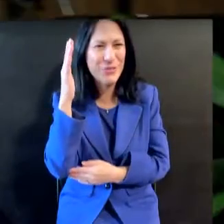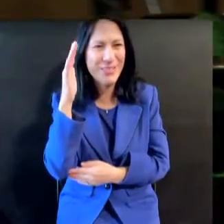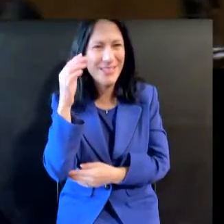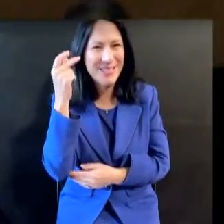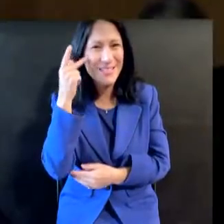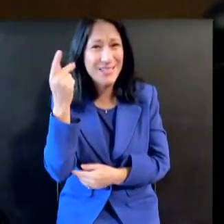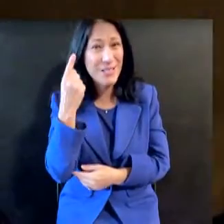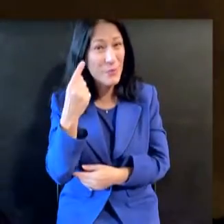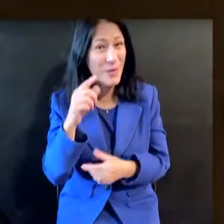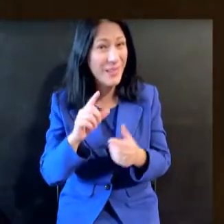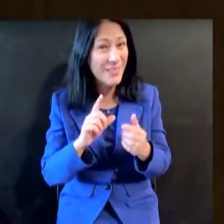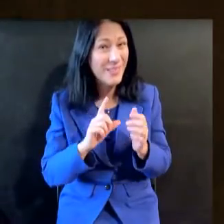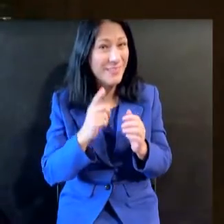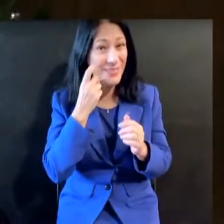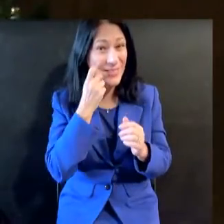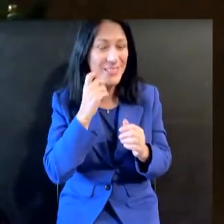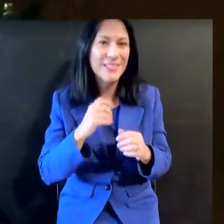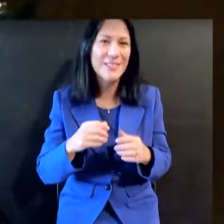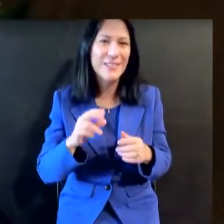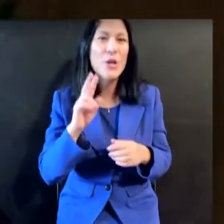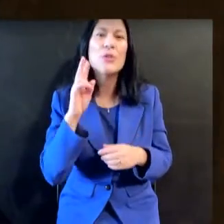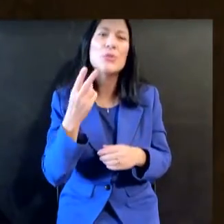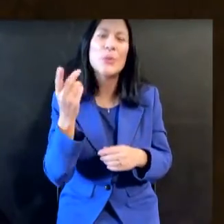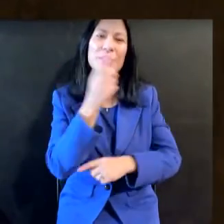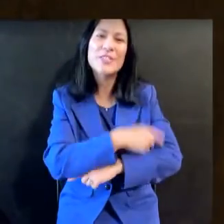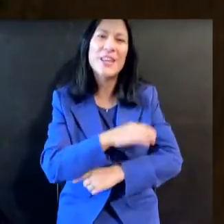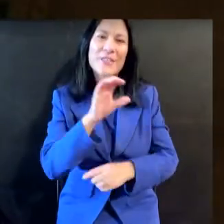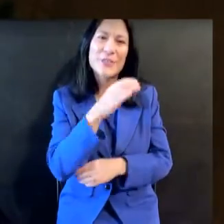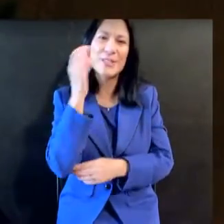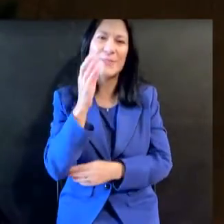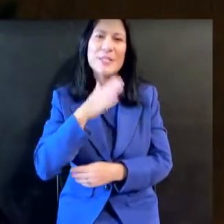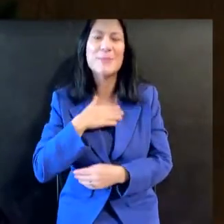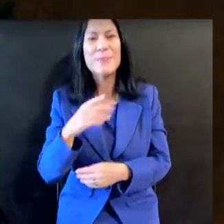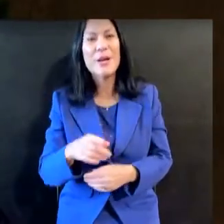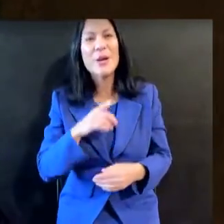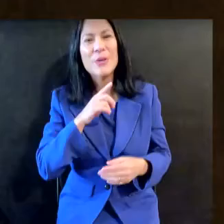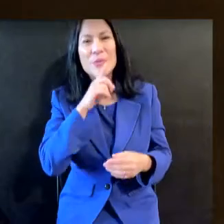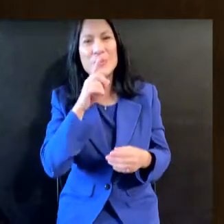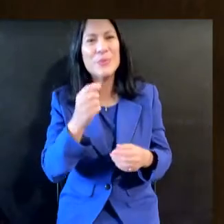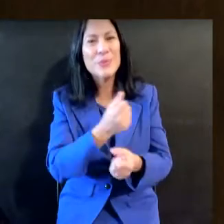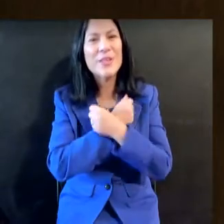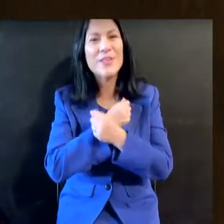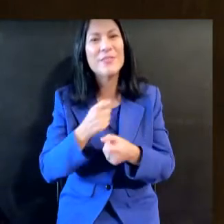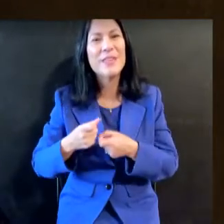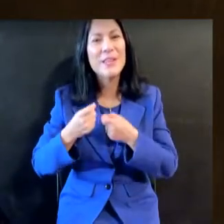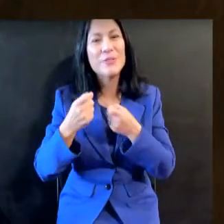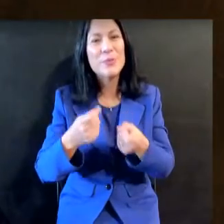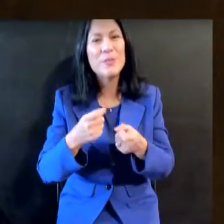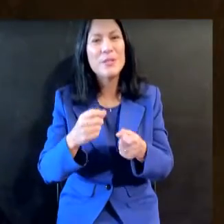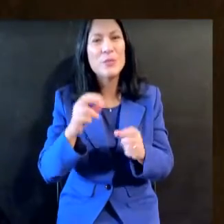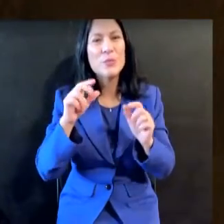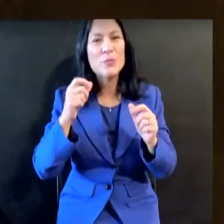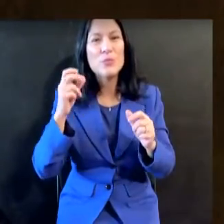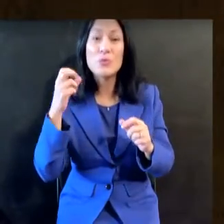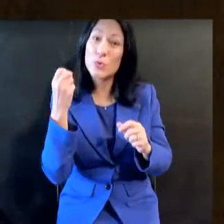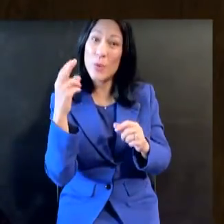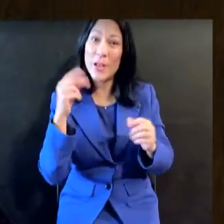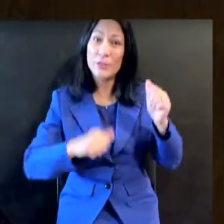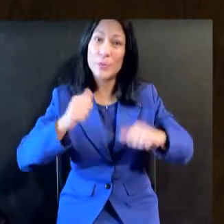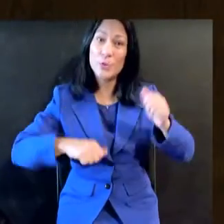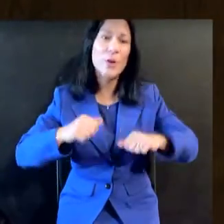all right, 12 drummers drumming. You have, on the 12th day of Christmas, my true love gave to me, ready? 12 drummers drumming,